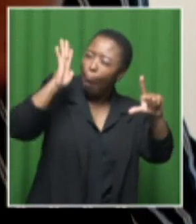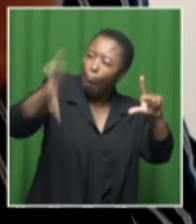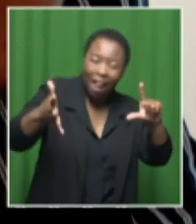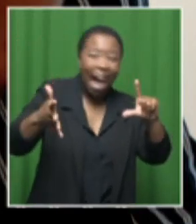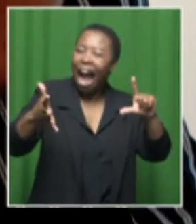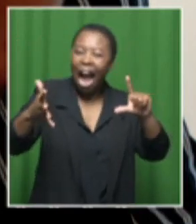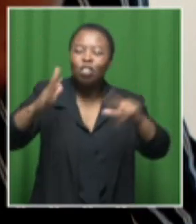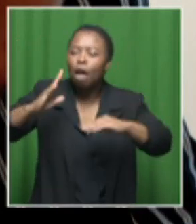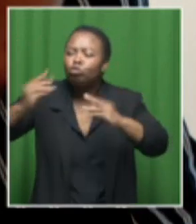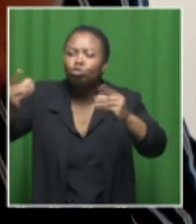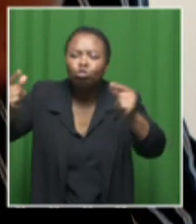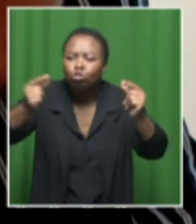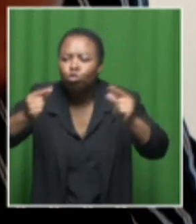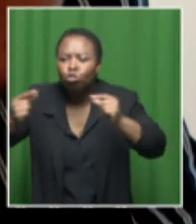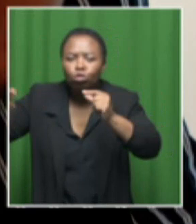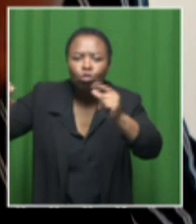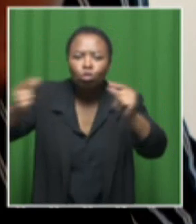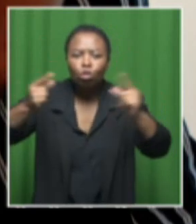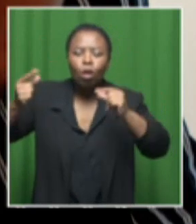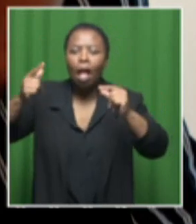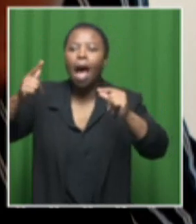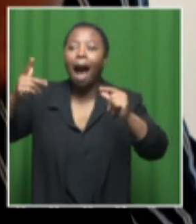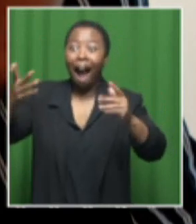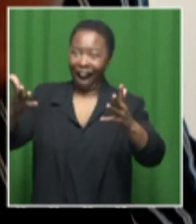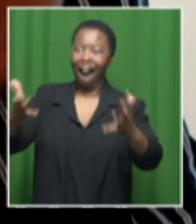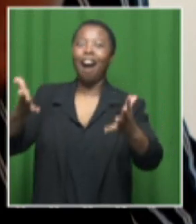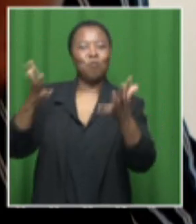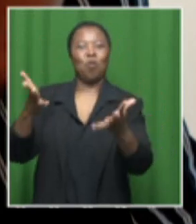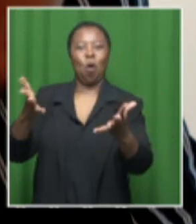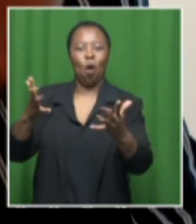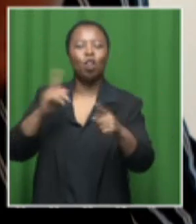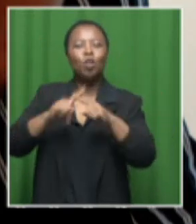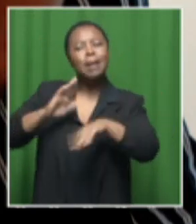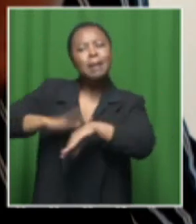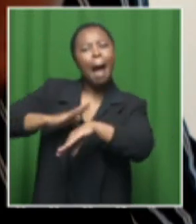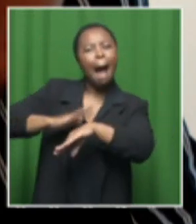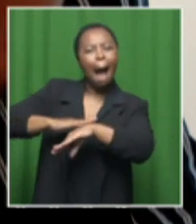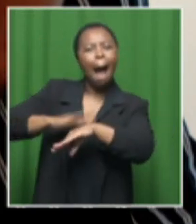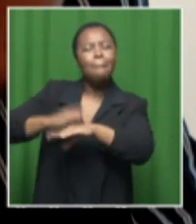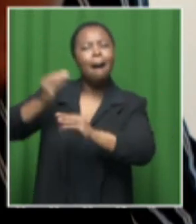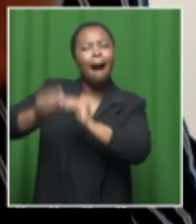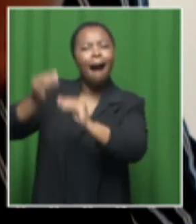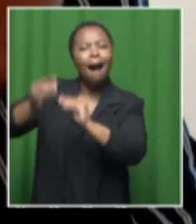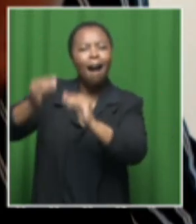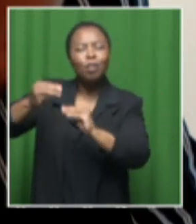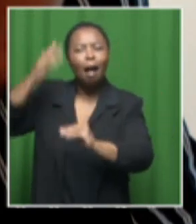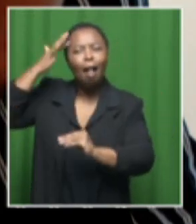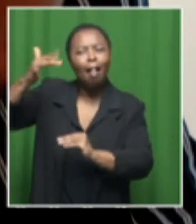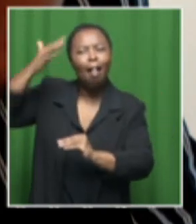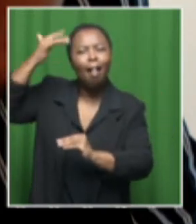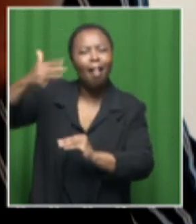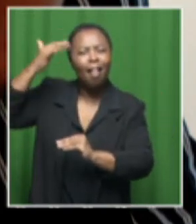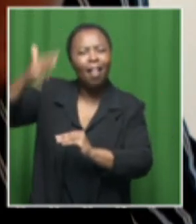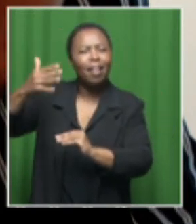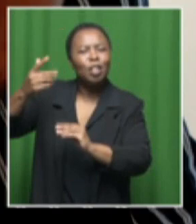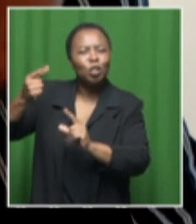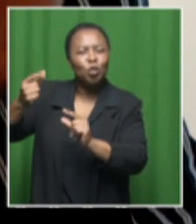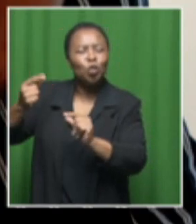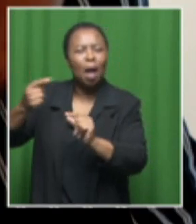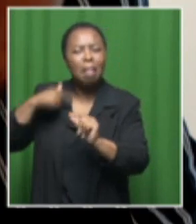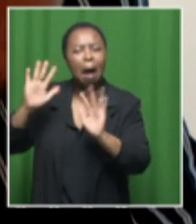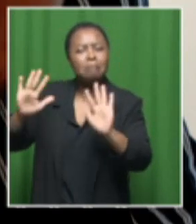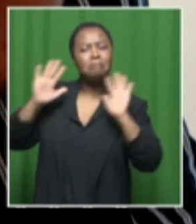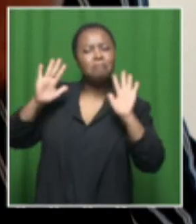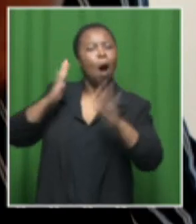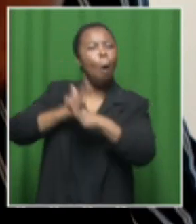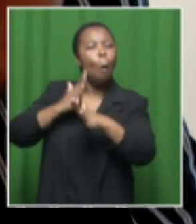object. So it's also allowing myself also the time and space to wander around, to imagine, and allow also the work